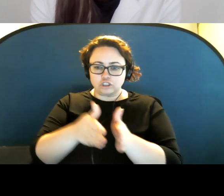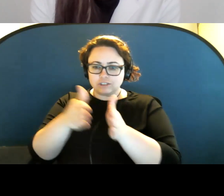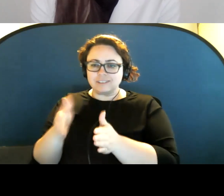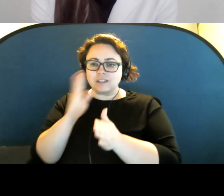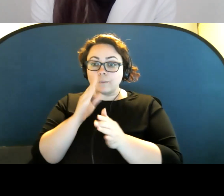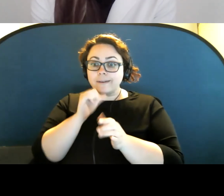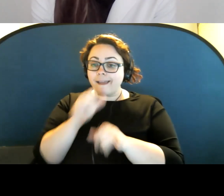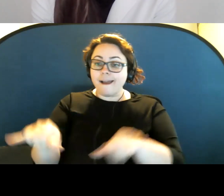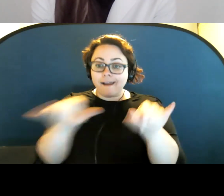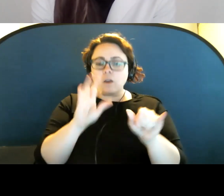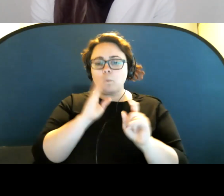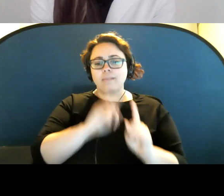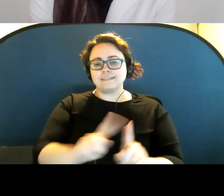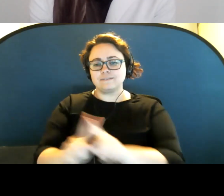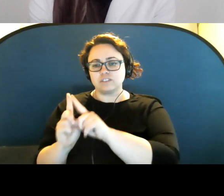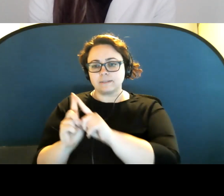everyone.